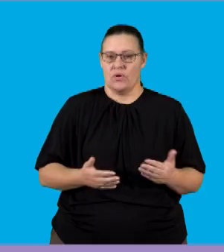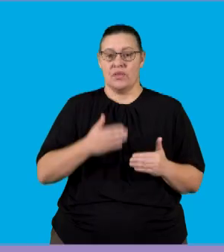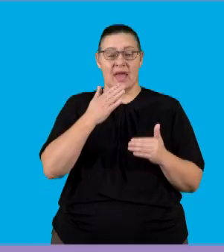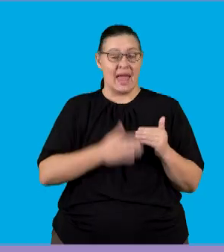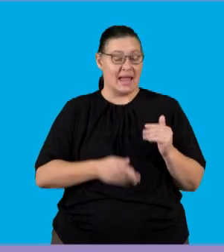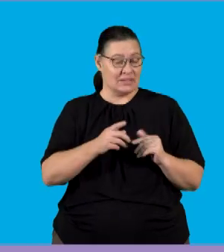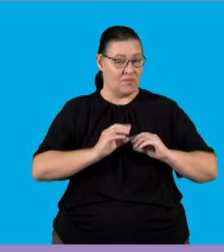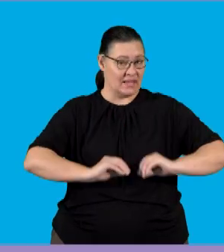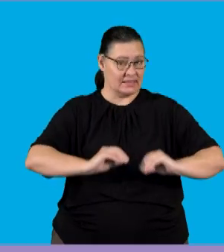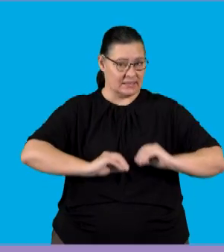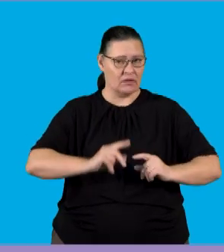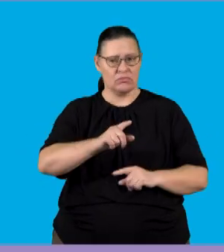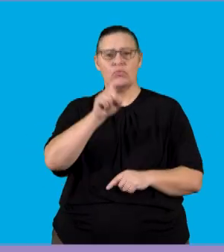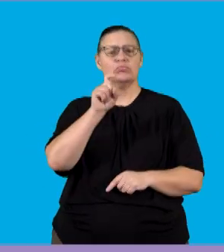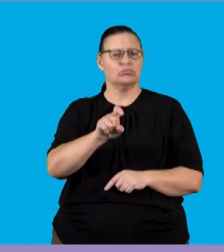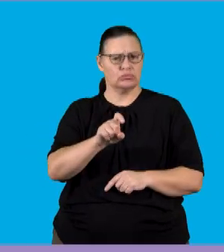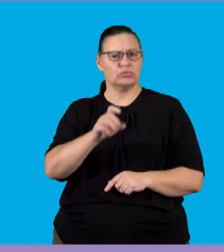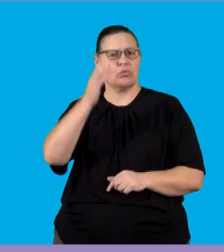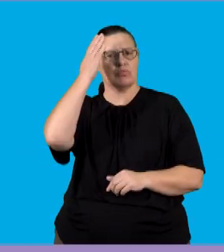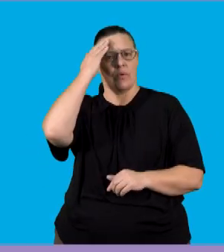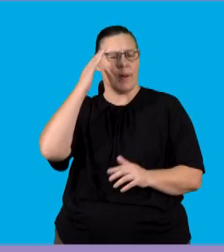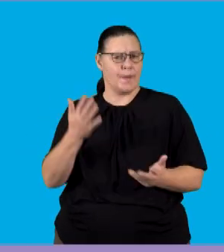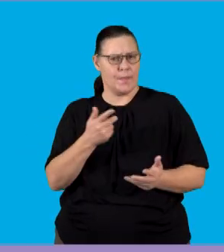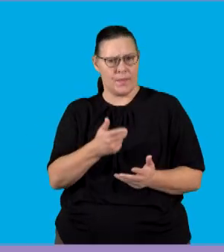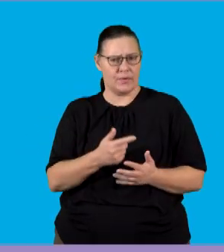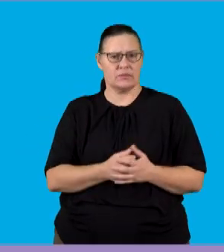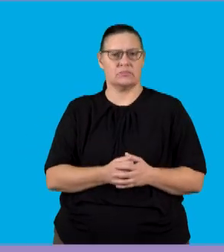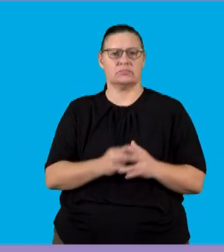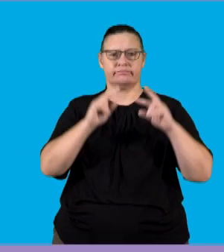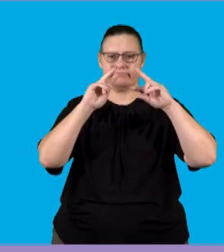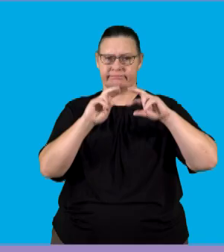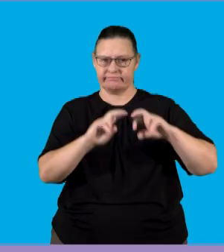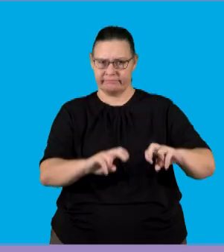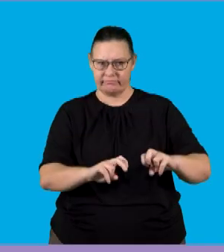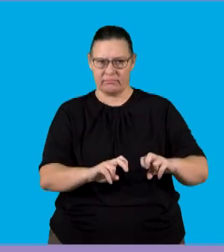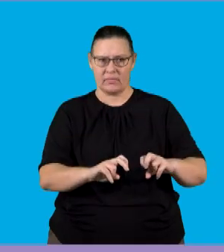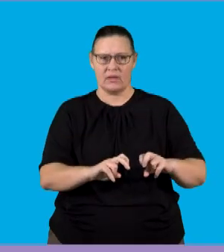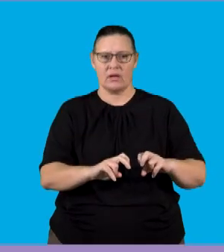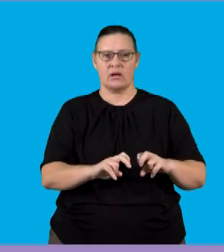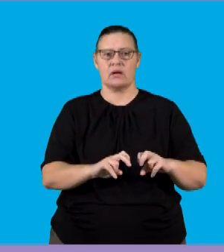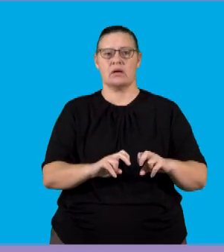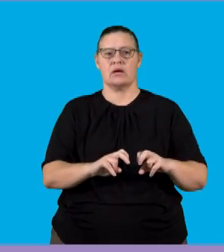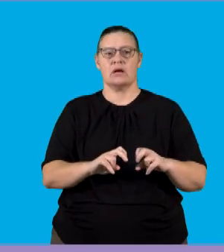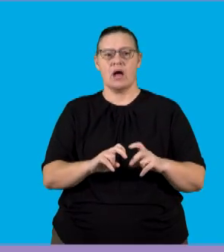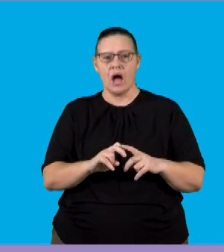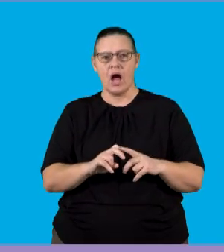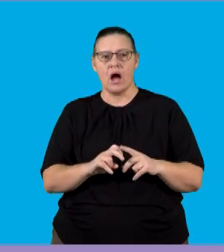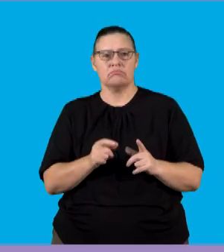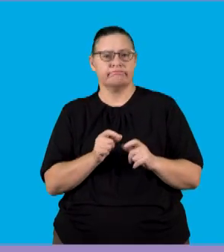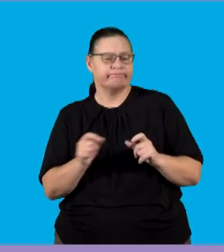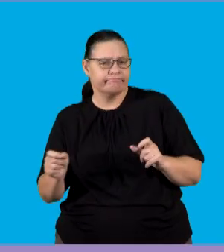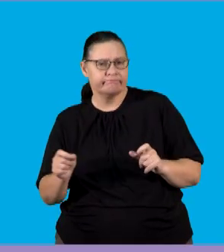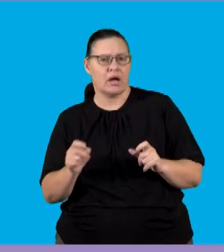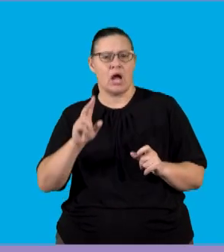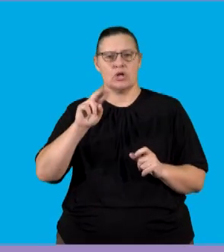by the end of this lesson, you should be able to investigate and extend numeric patterns, write rules